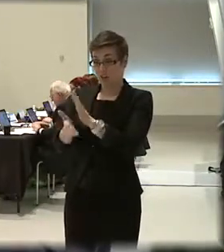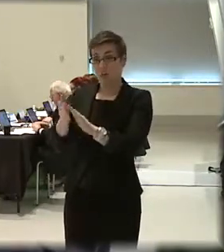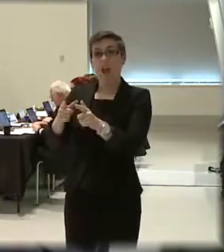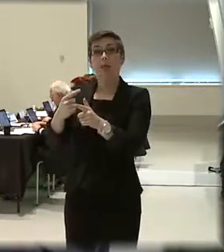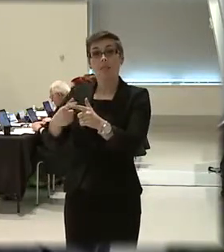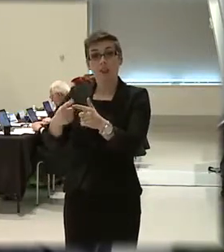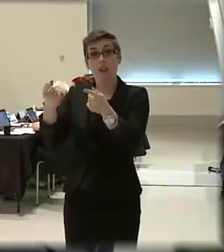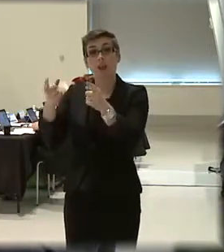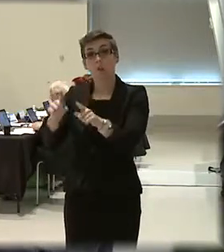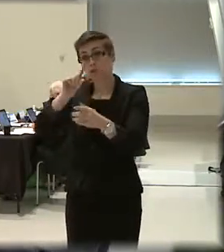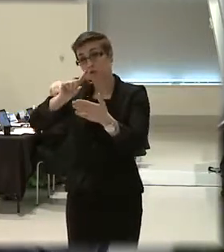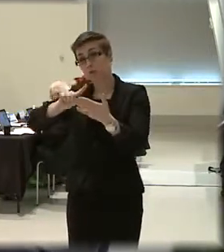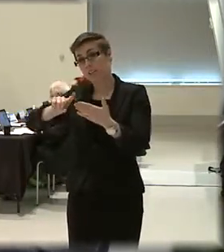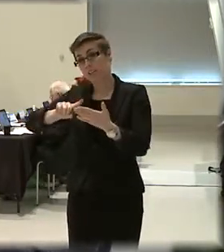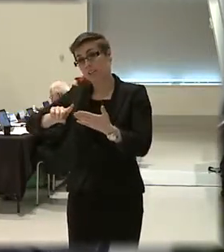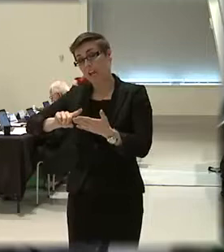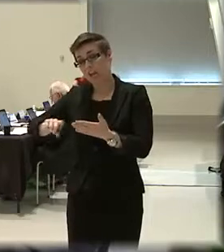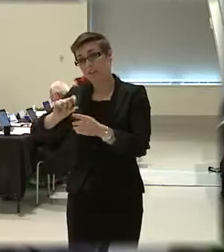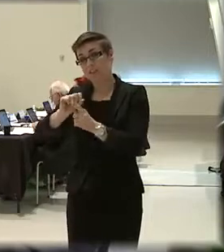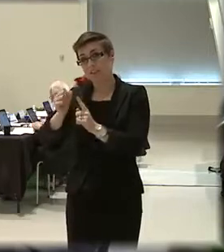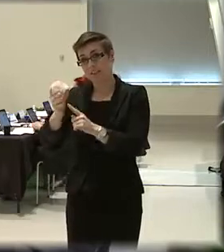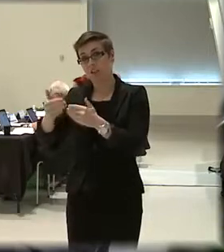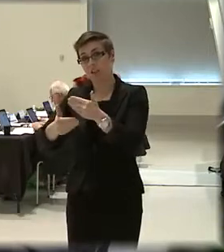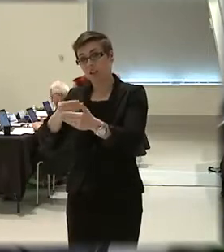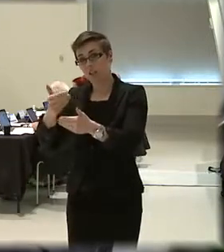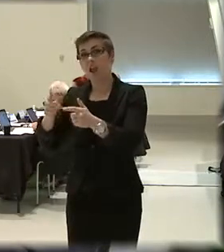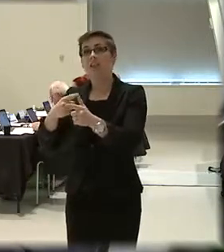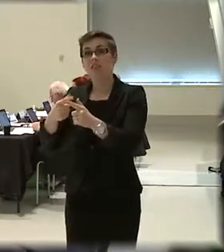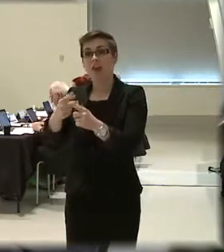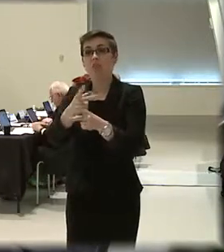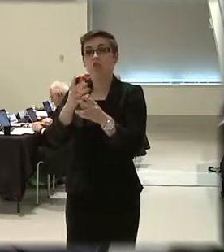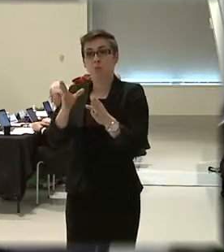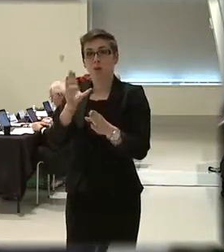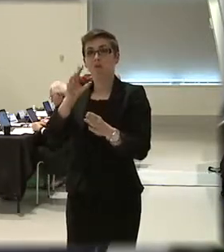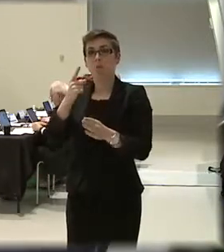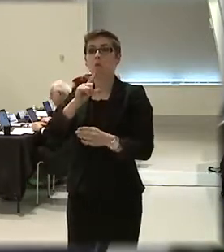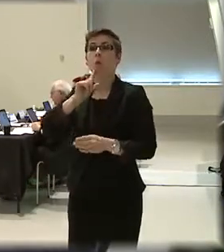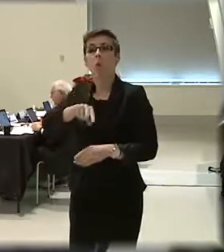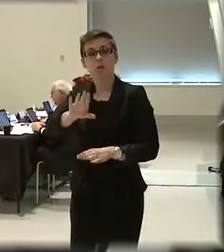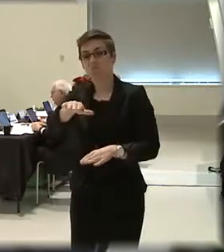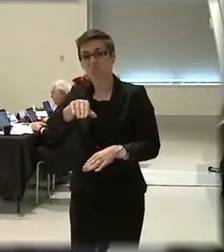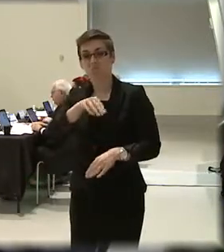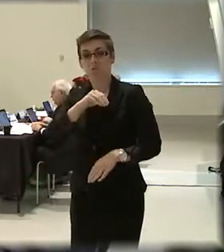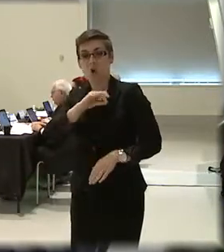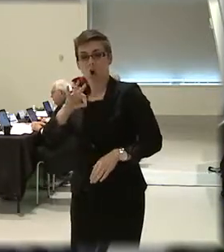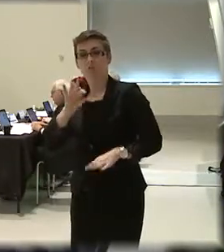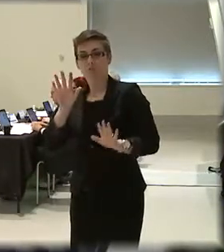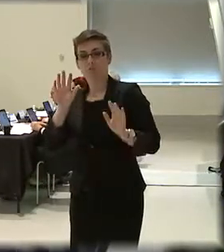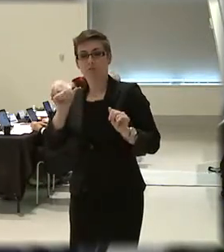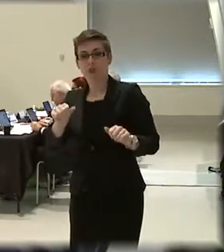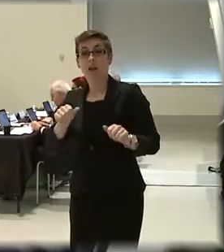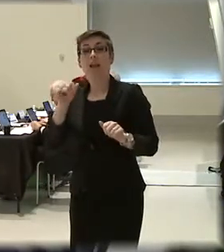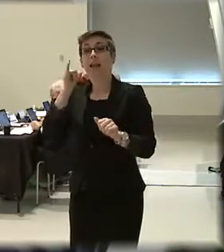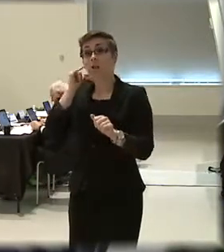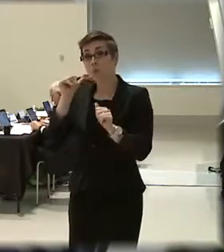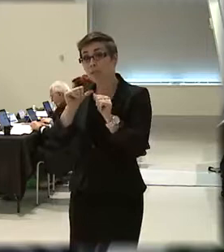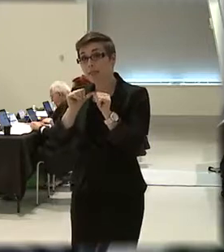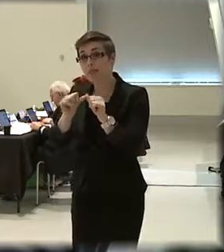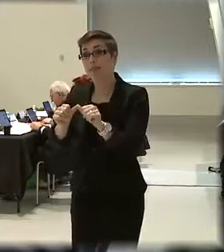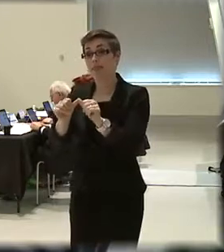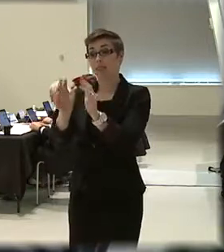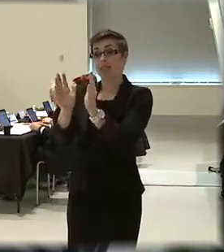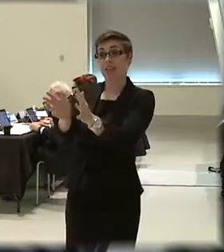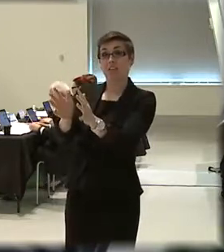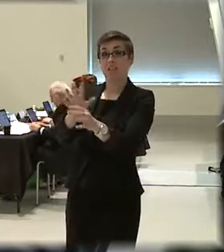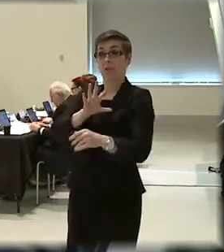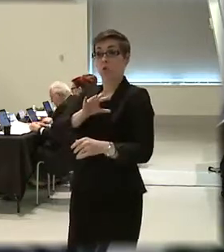up, it's stable. The supervisor gives the order to cut the cameras. And if you leave them going for the entire duration, you may